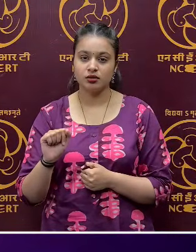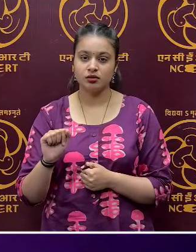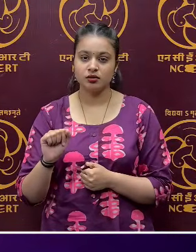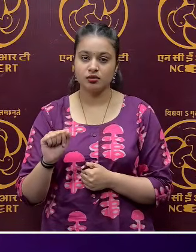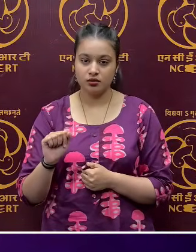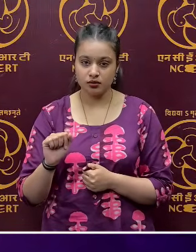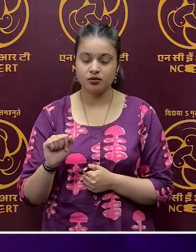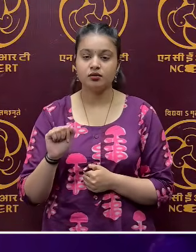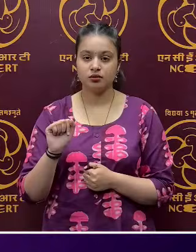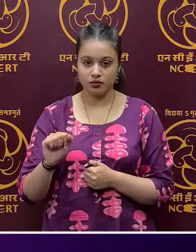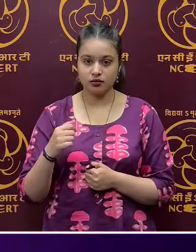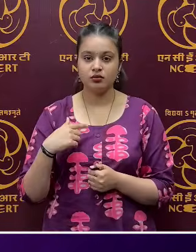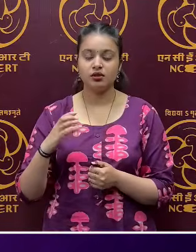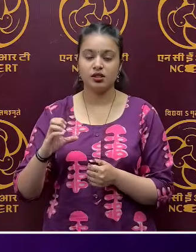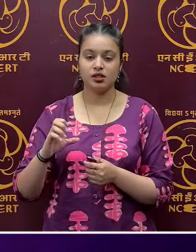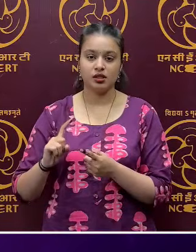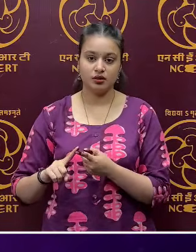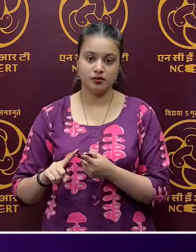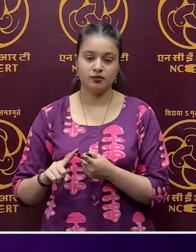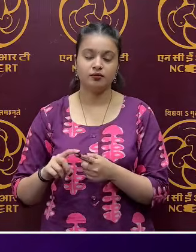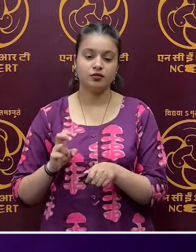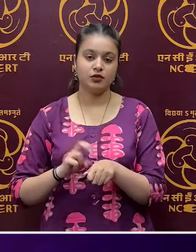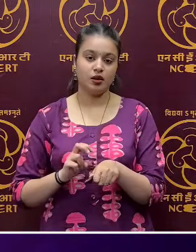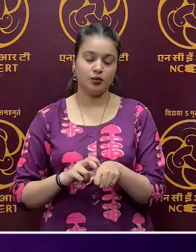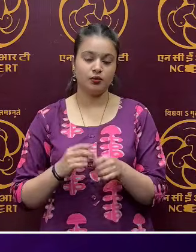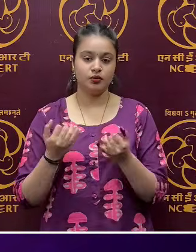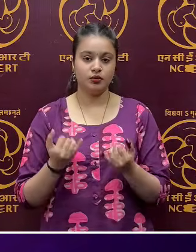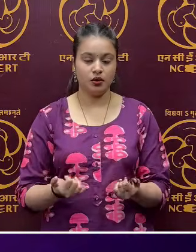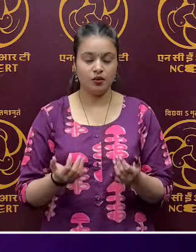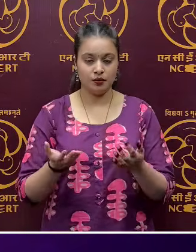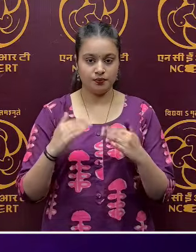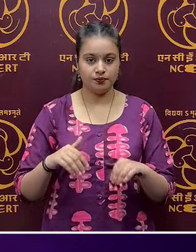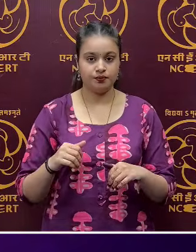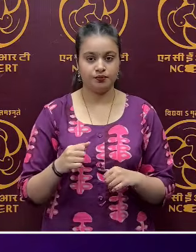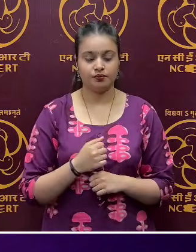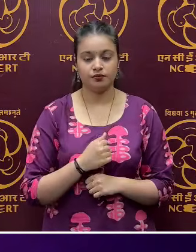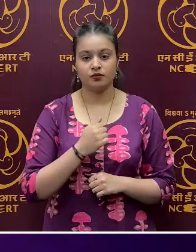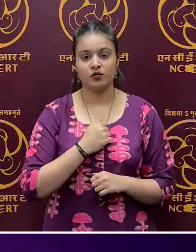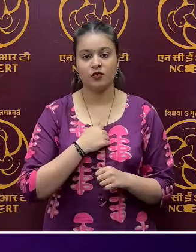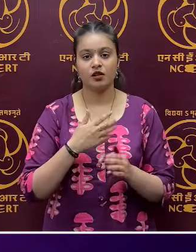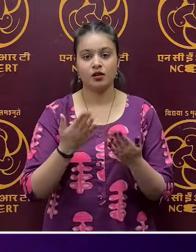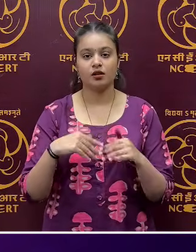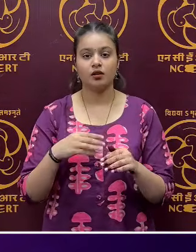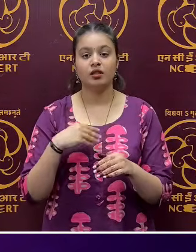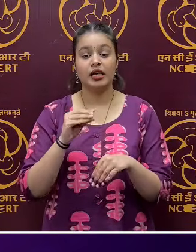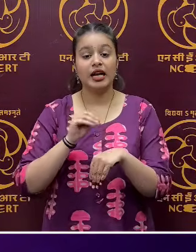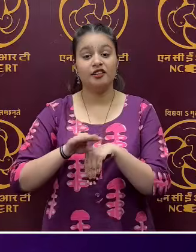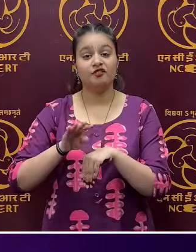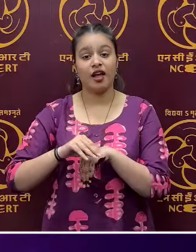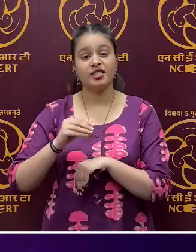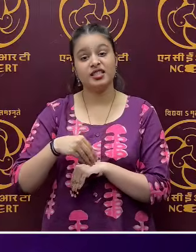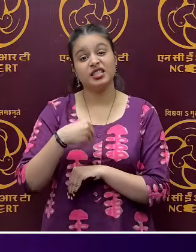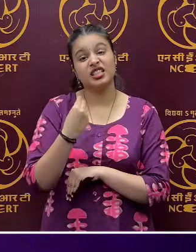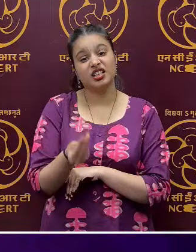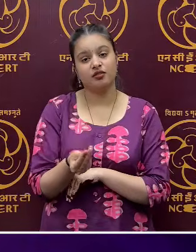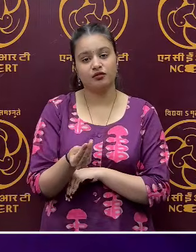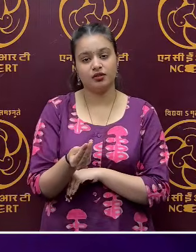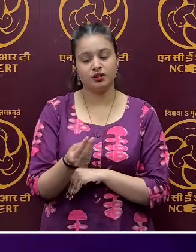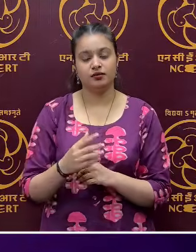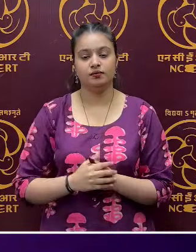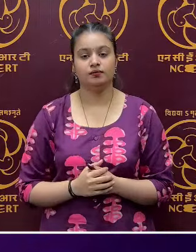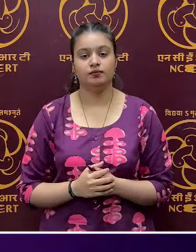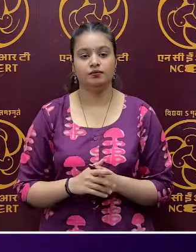advice. CE. Now, we dash advised, we gave you the advice. We advise you to so